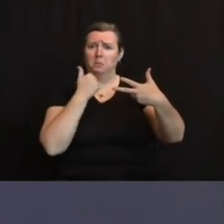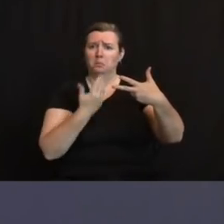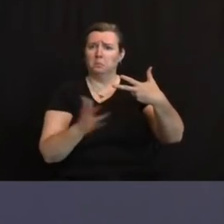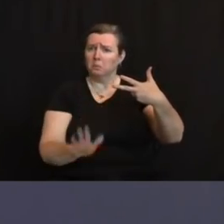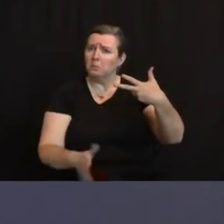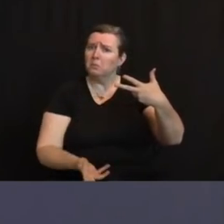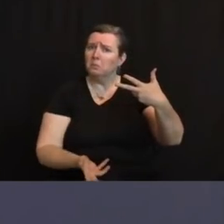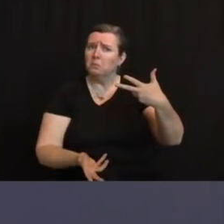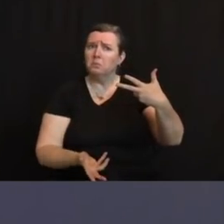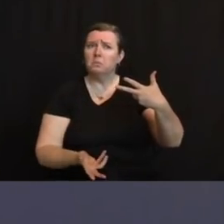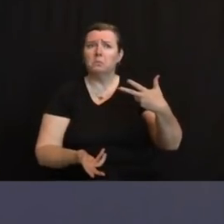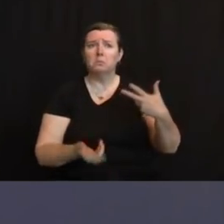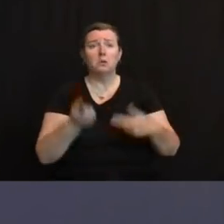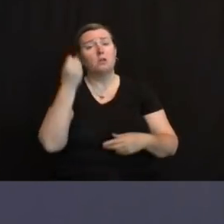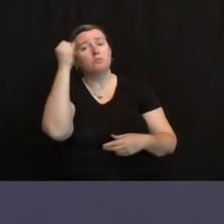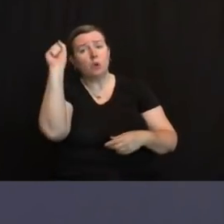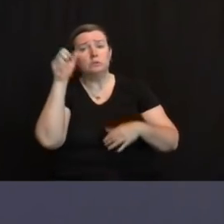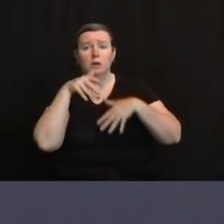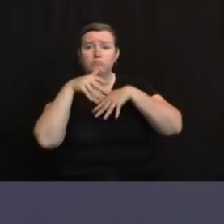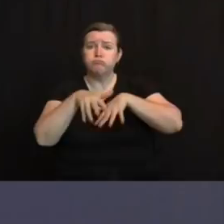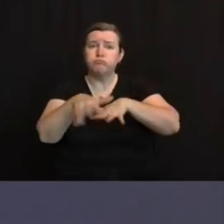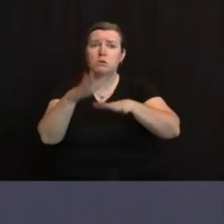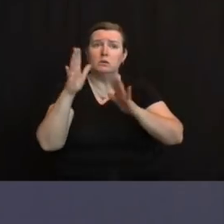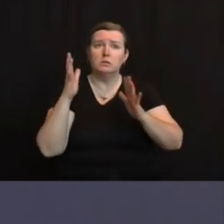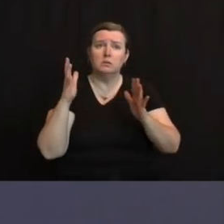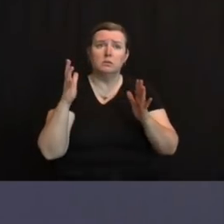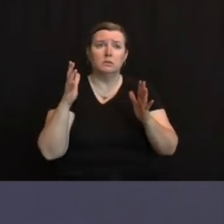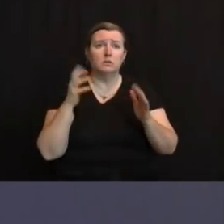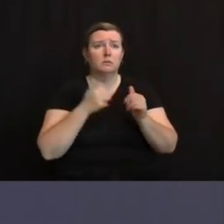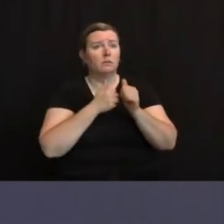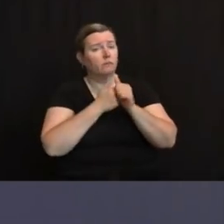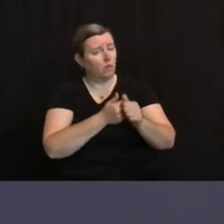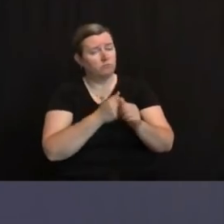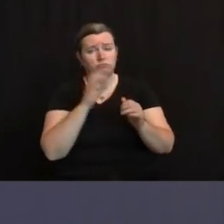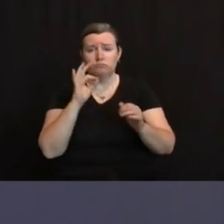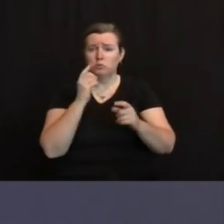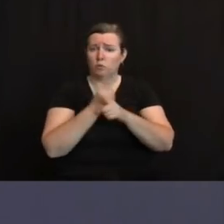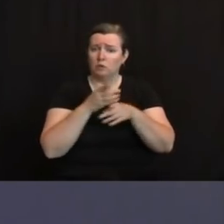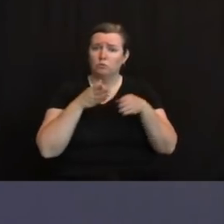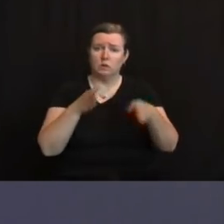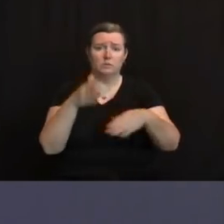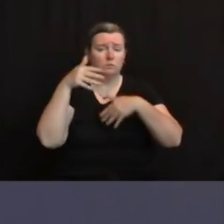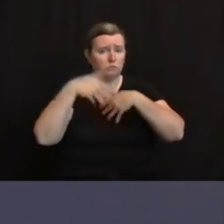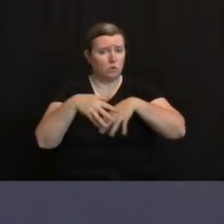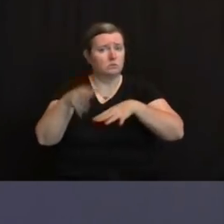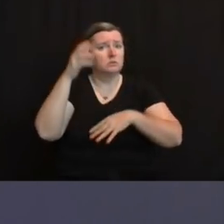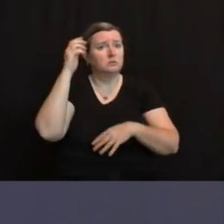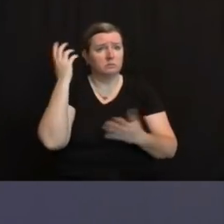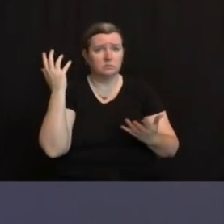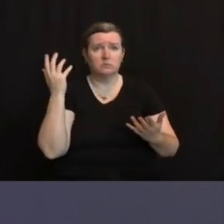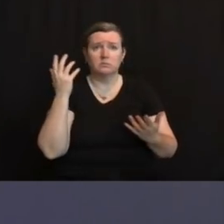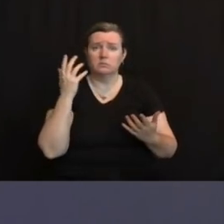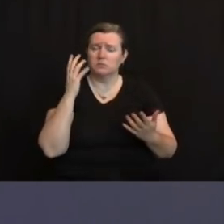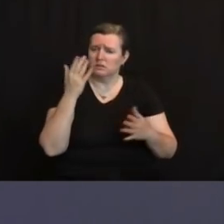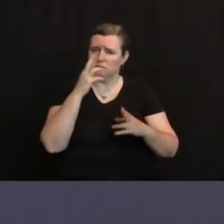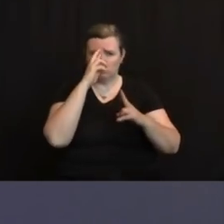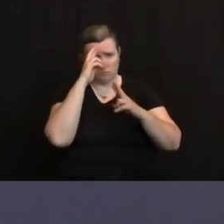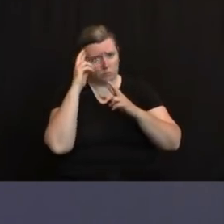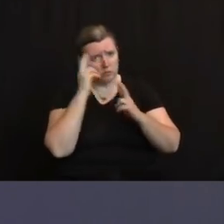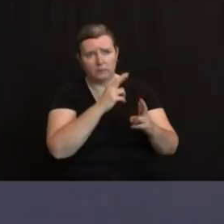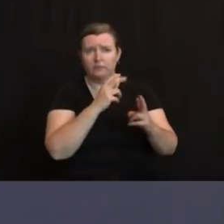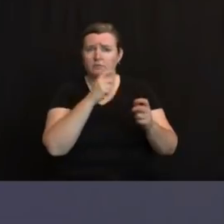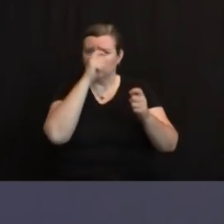in the thousands, people have been doing the right thing, and we need them to continue doing the right thing.